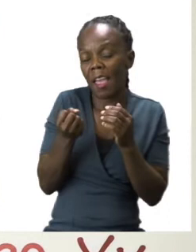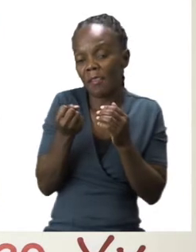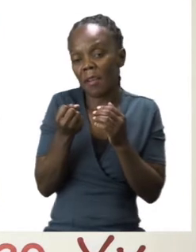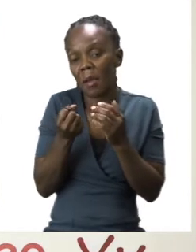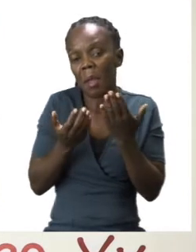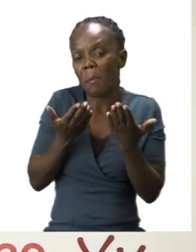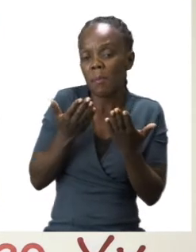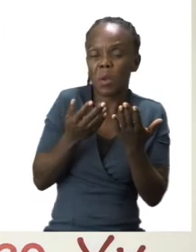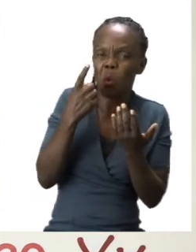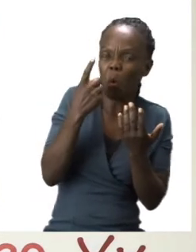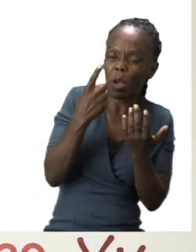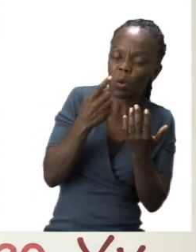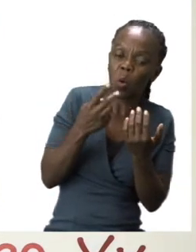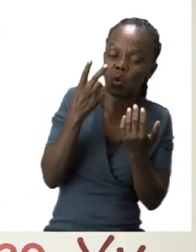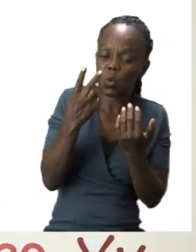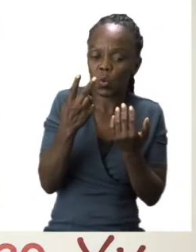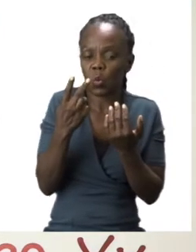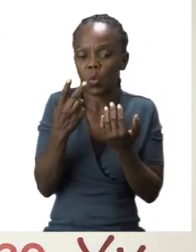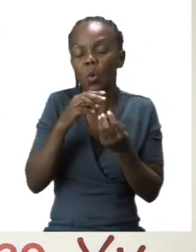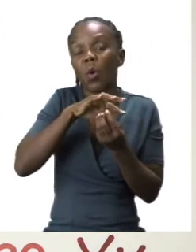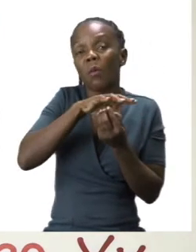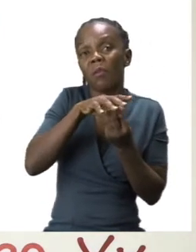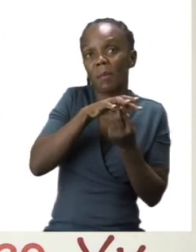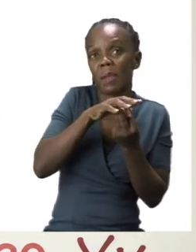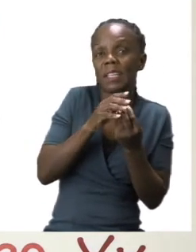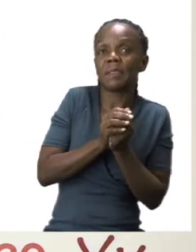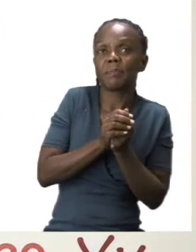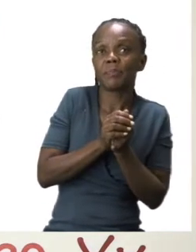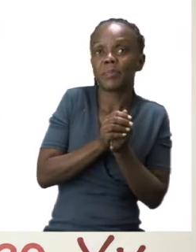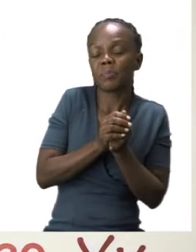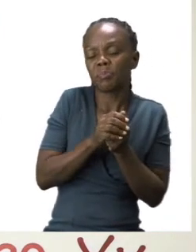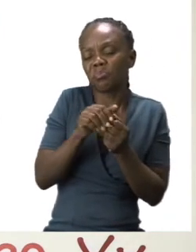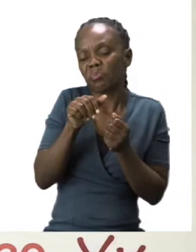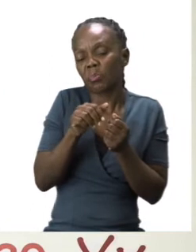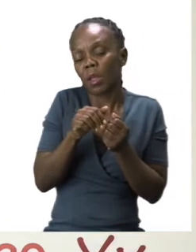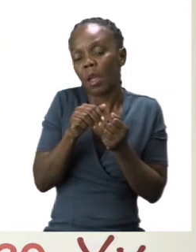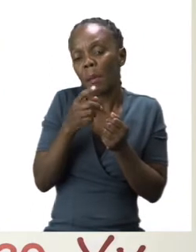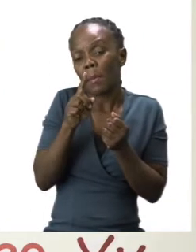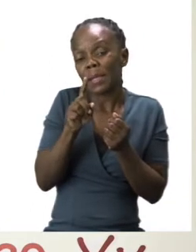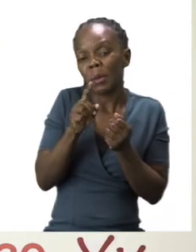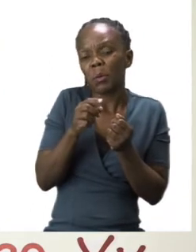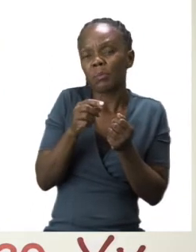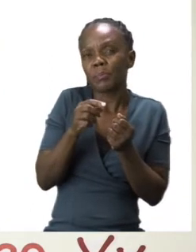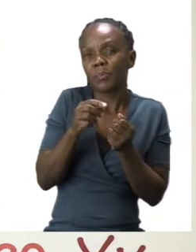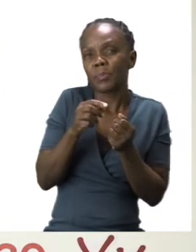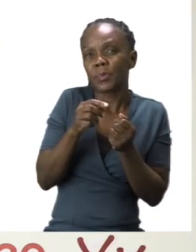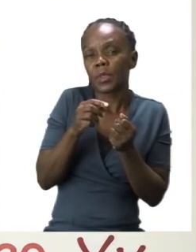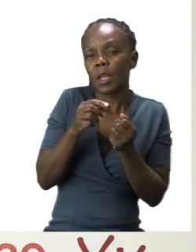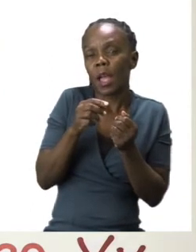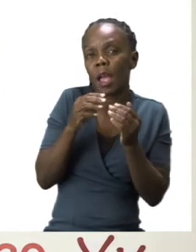house is built for 1 family most of the time. With a house, it's different from the